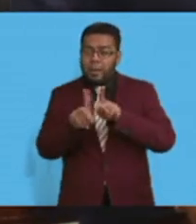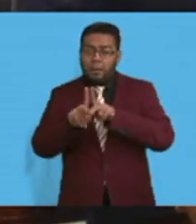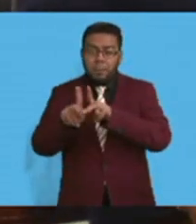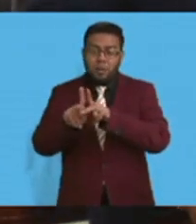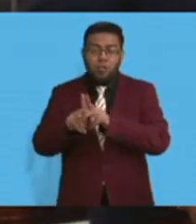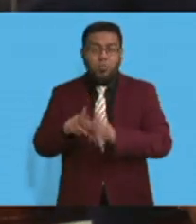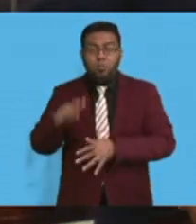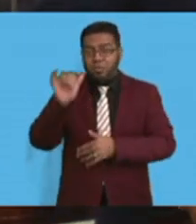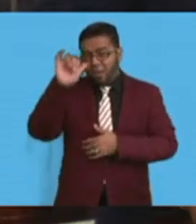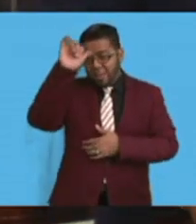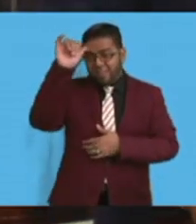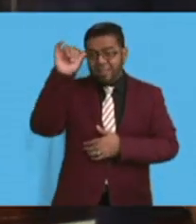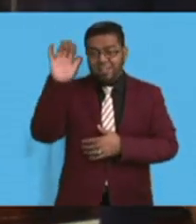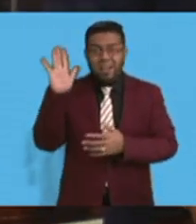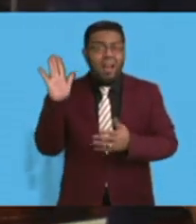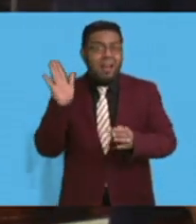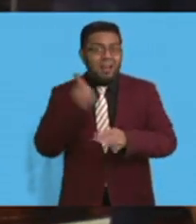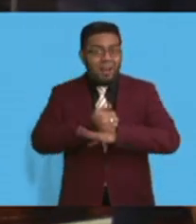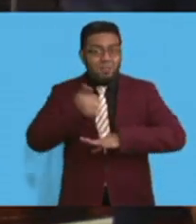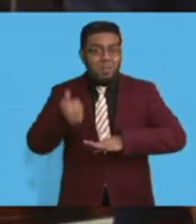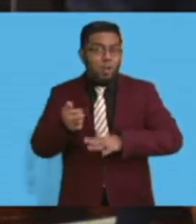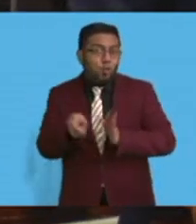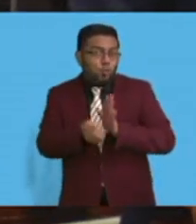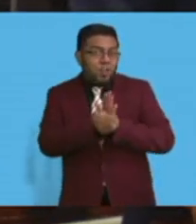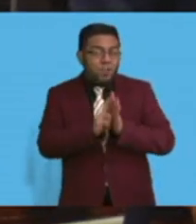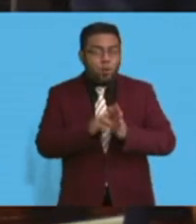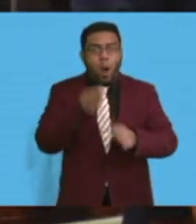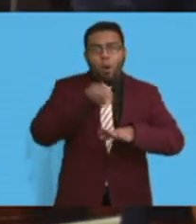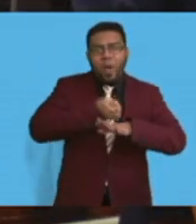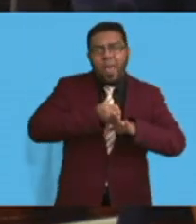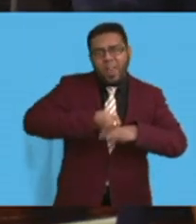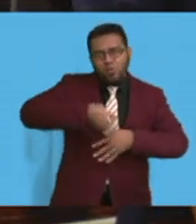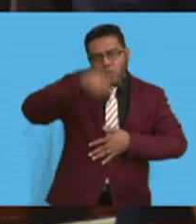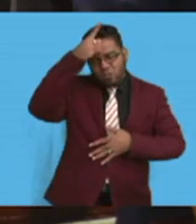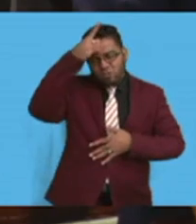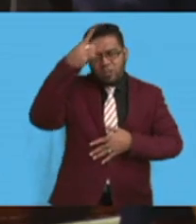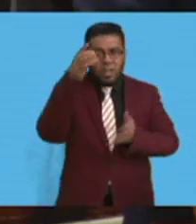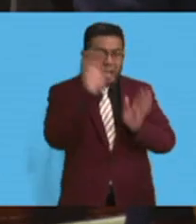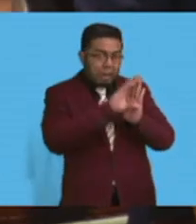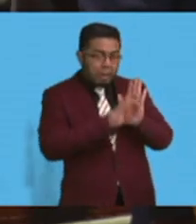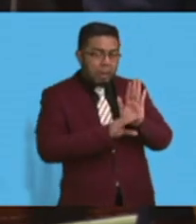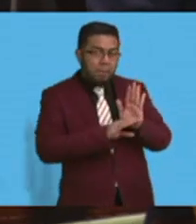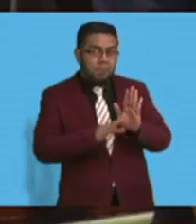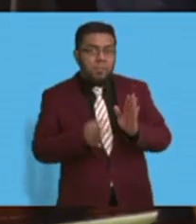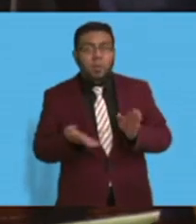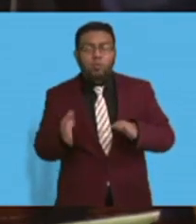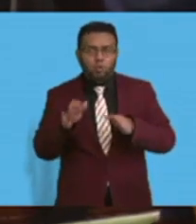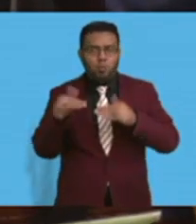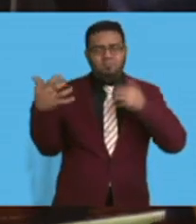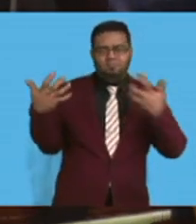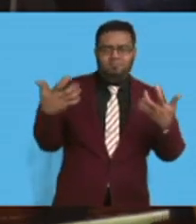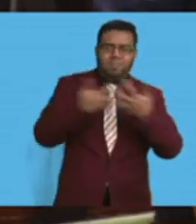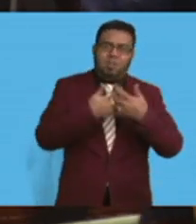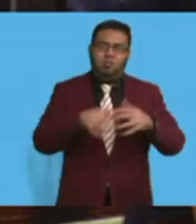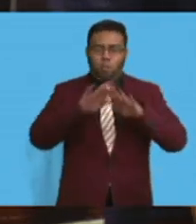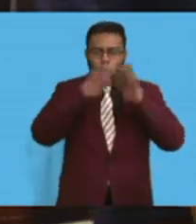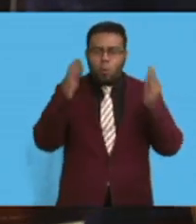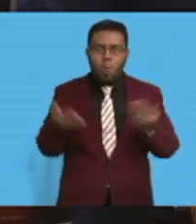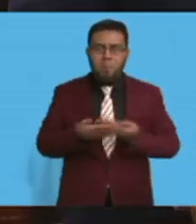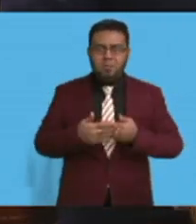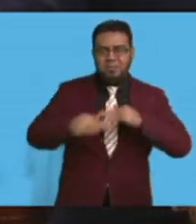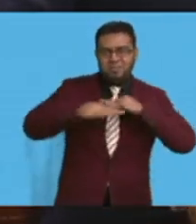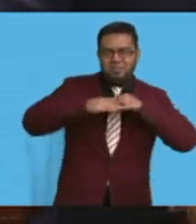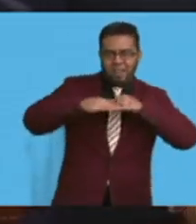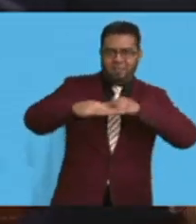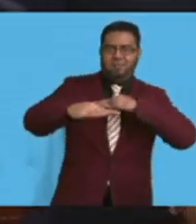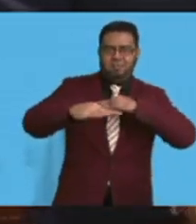the Commonwealth Open Learning Centre to review our education curriculum, bringing global expertise to bear in the education of our young people. As well